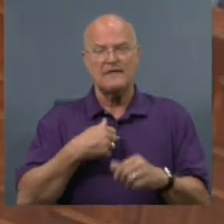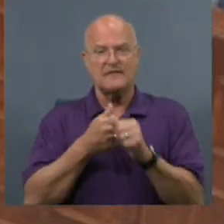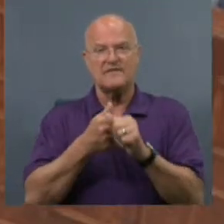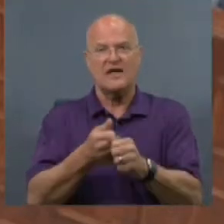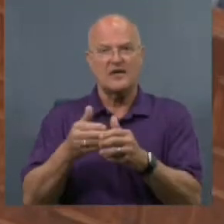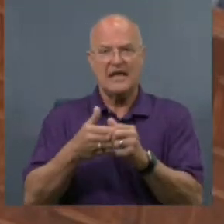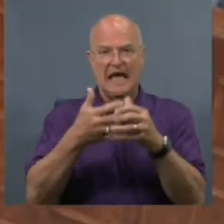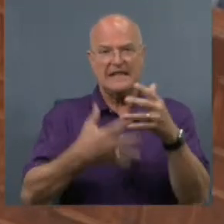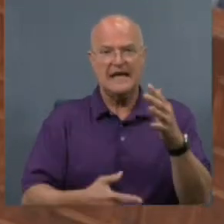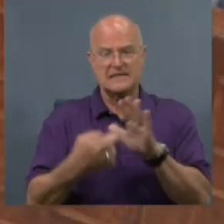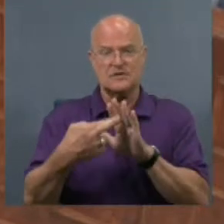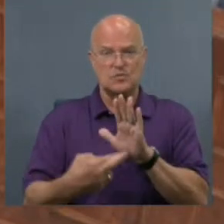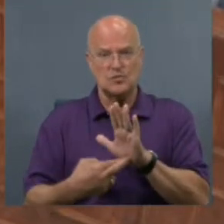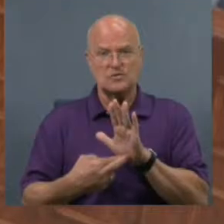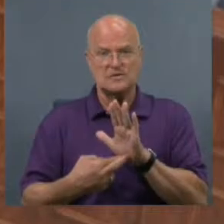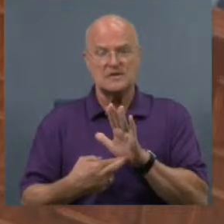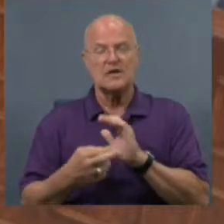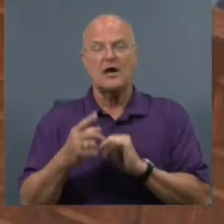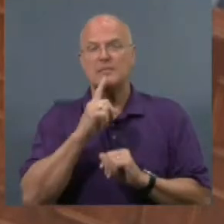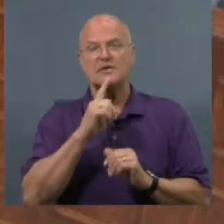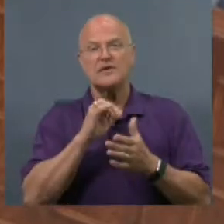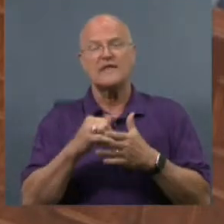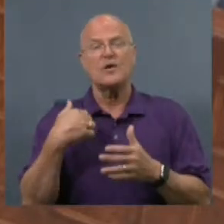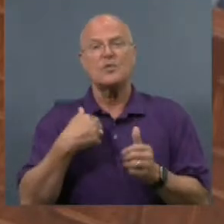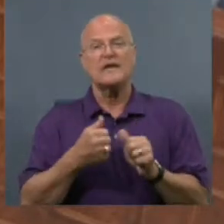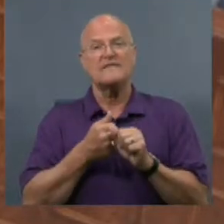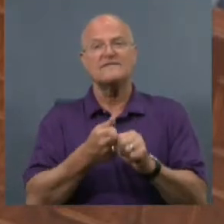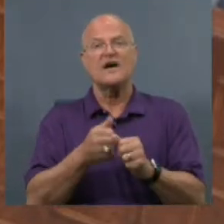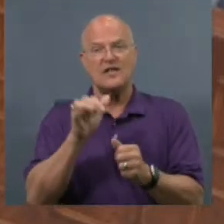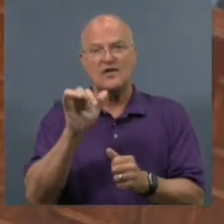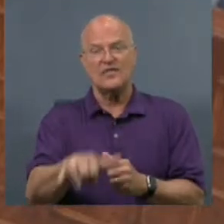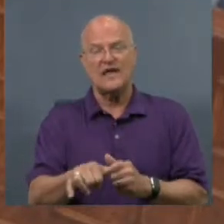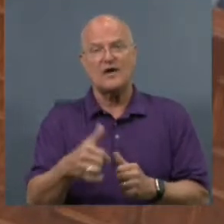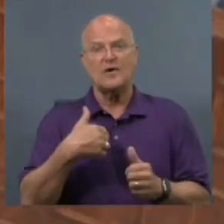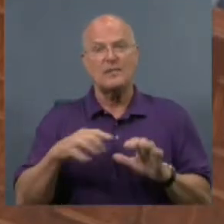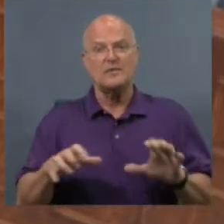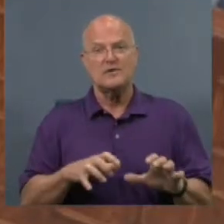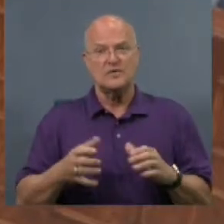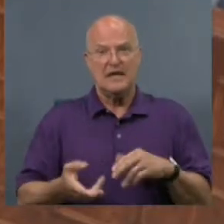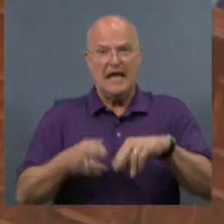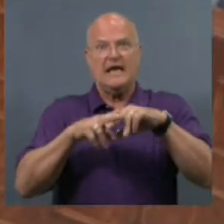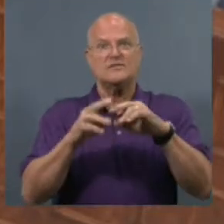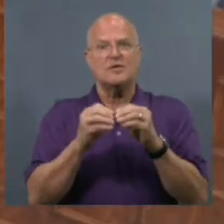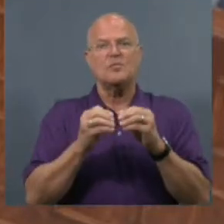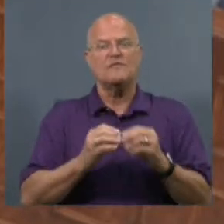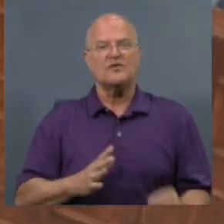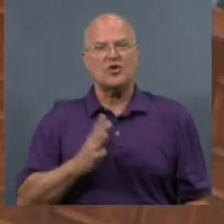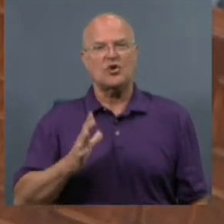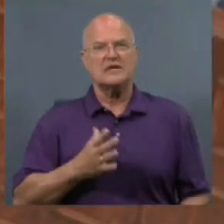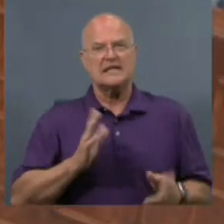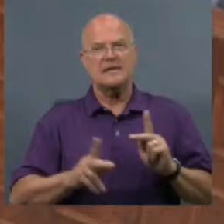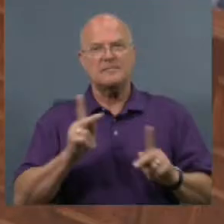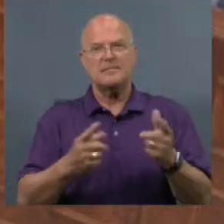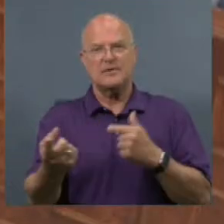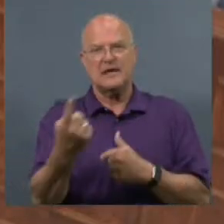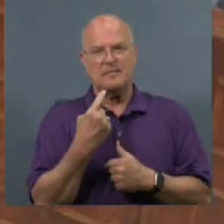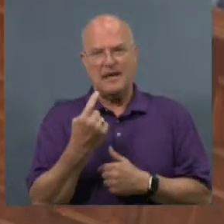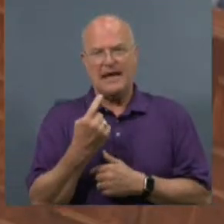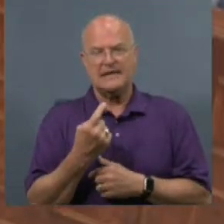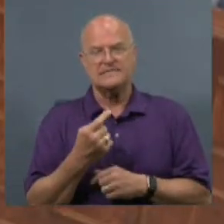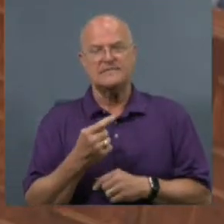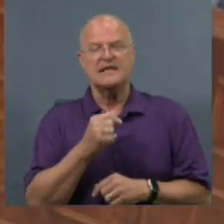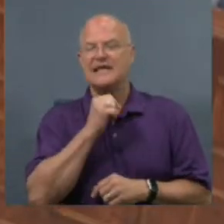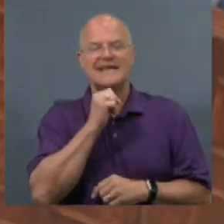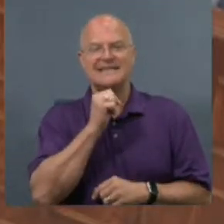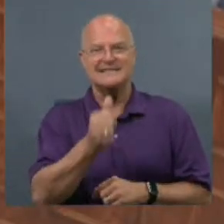follow guidelines and rules. And so I want to make sure that we can follow those. So what I've been doing extra has been more of a courtesy, letting people come up and things like that.